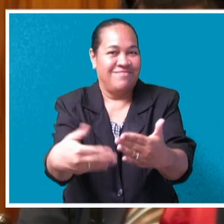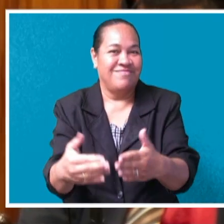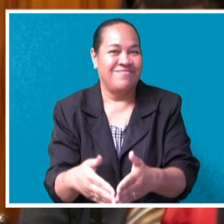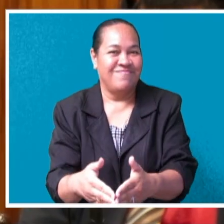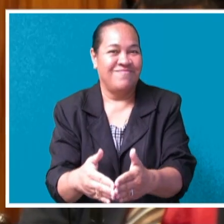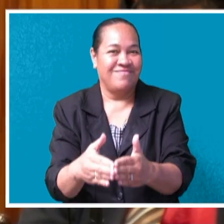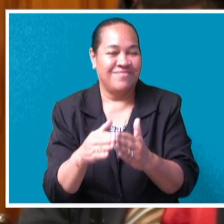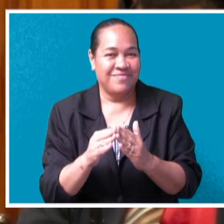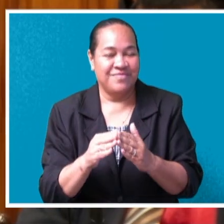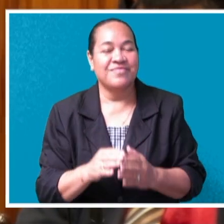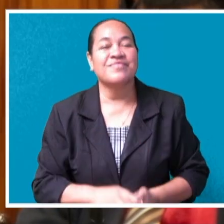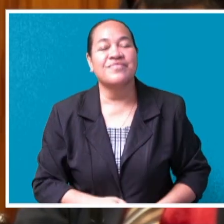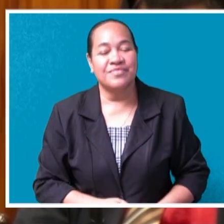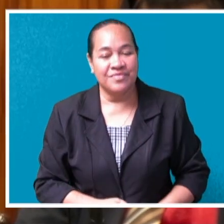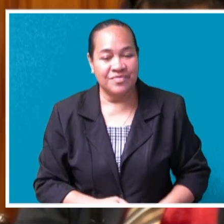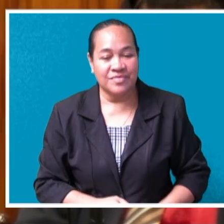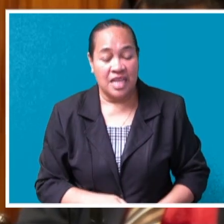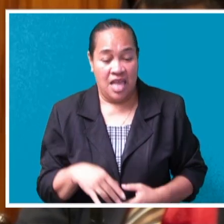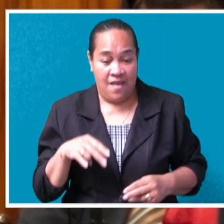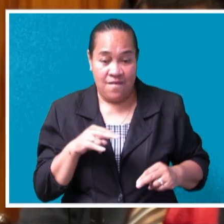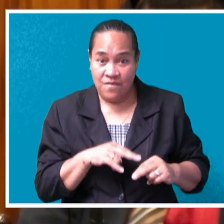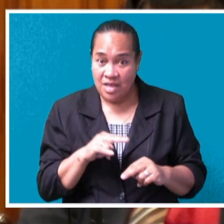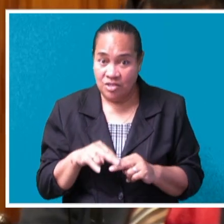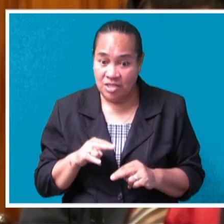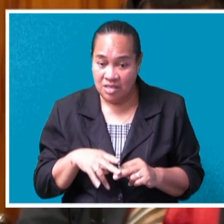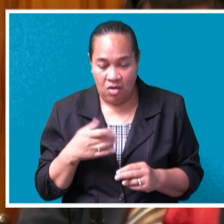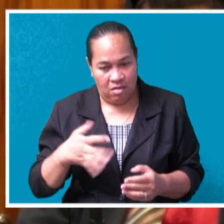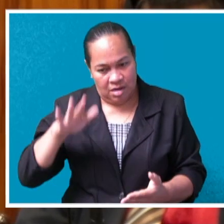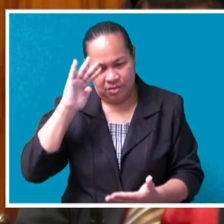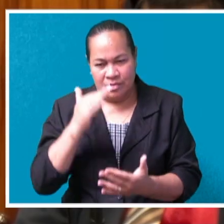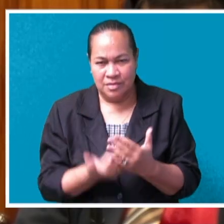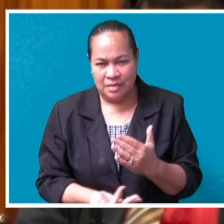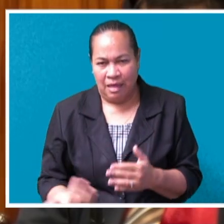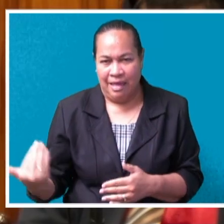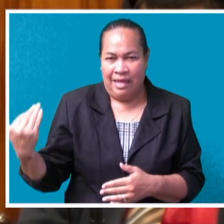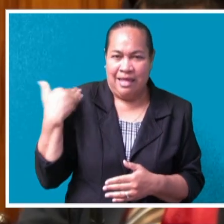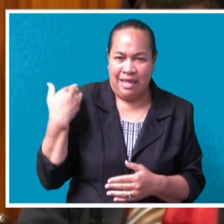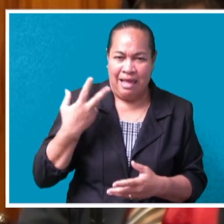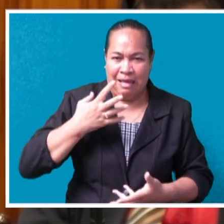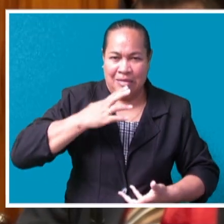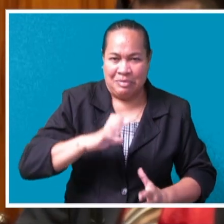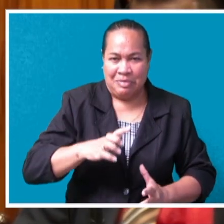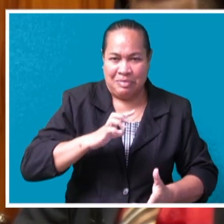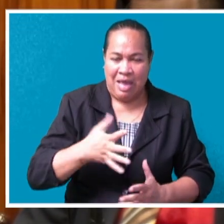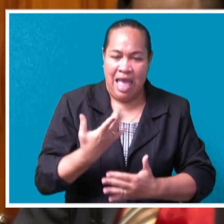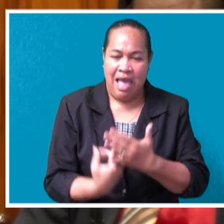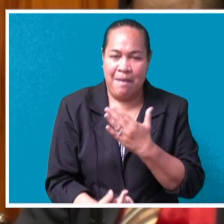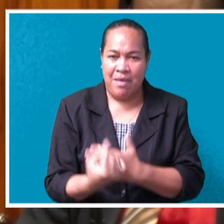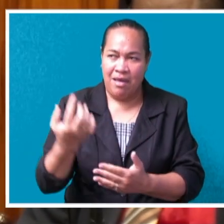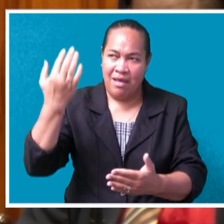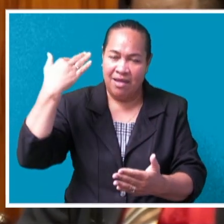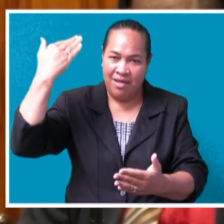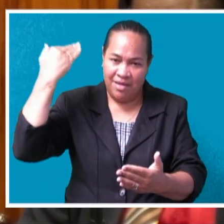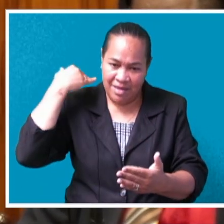For Fiji, which has experienced moments of political disruptions in the past, the conduct of institutions